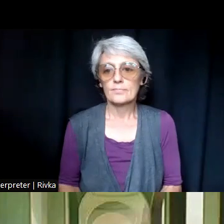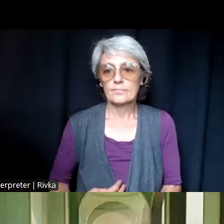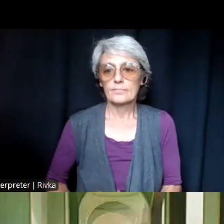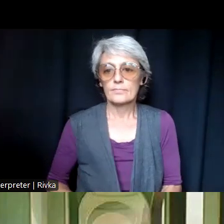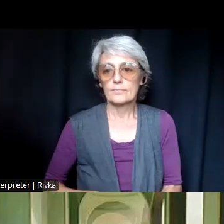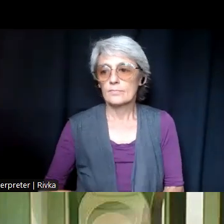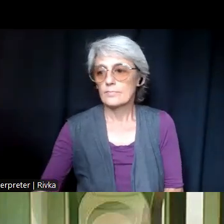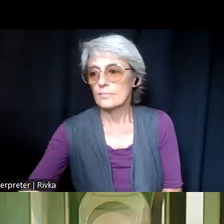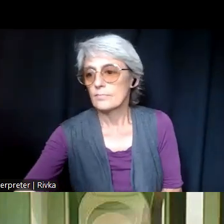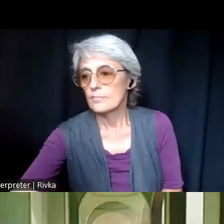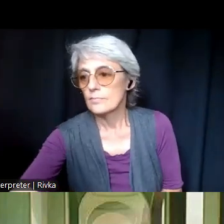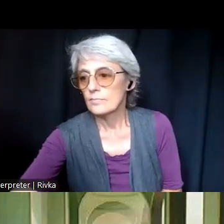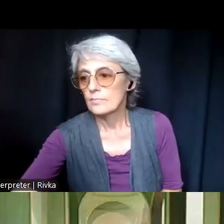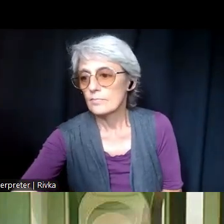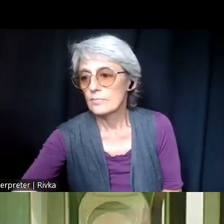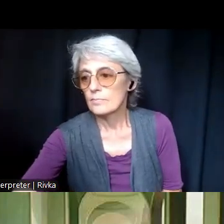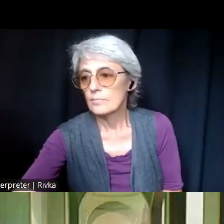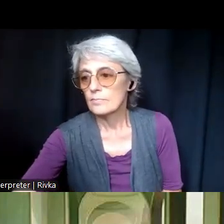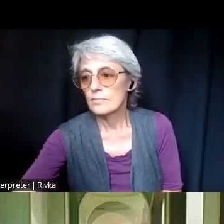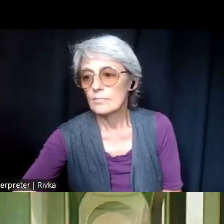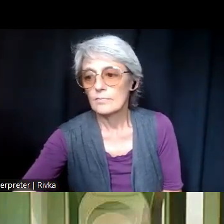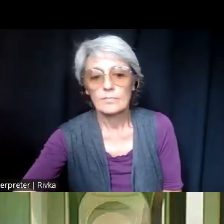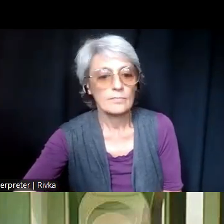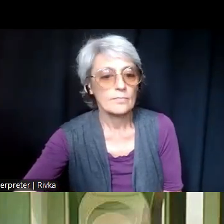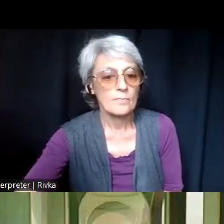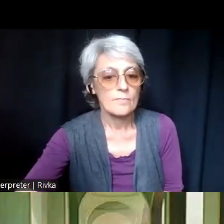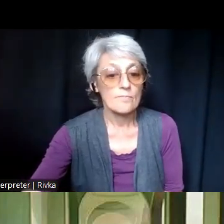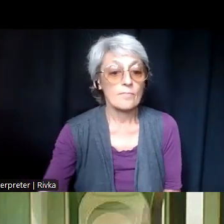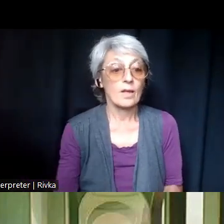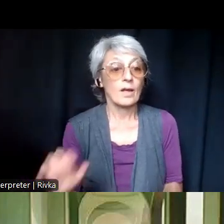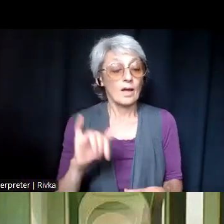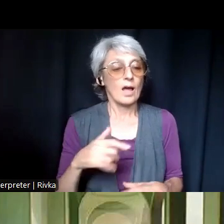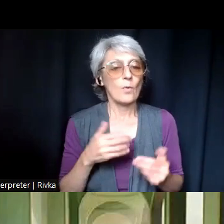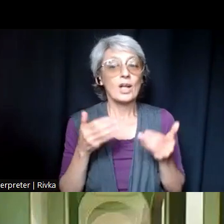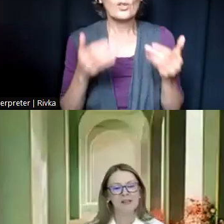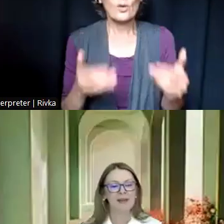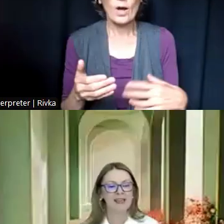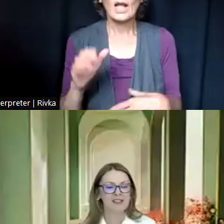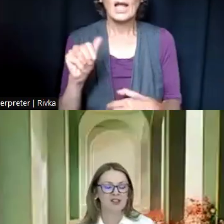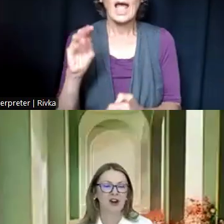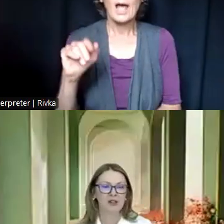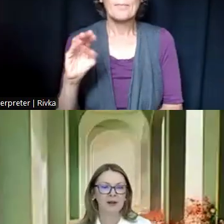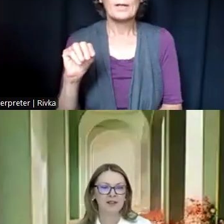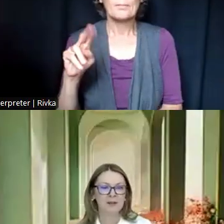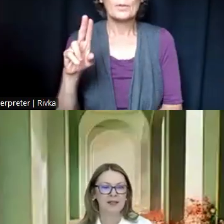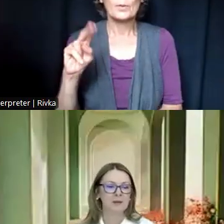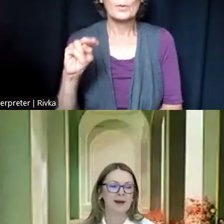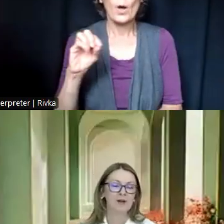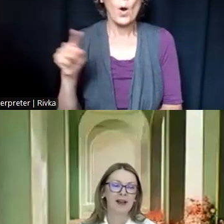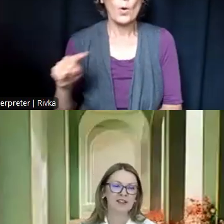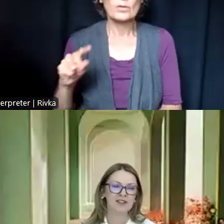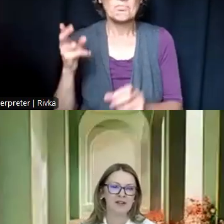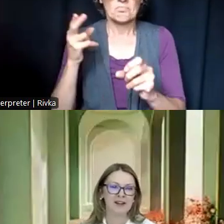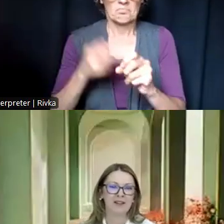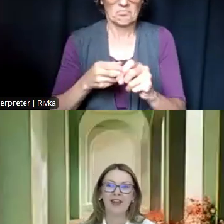And with that, I'd like to go ahead and have Amy Munoz join us and begin to talk to us a bit